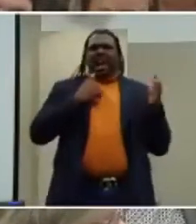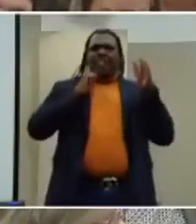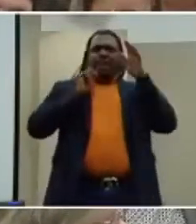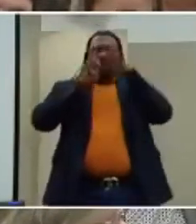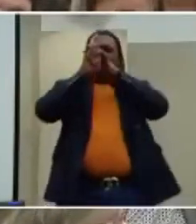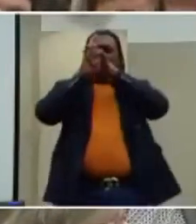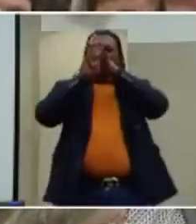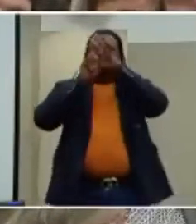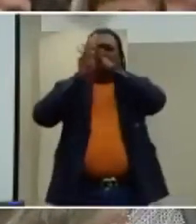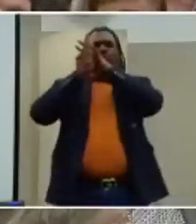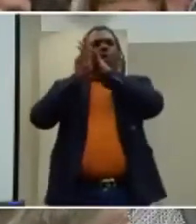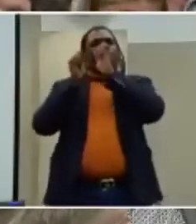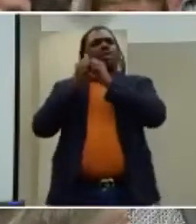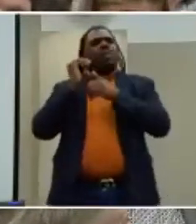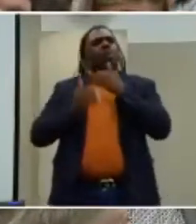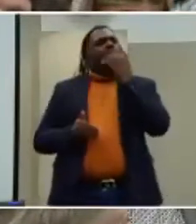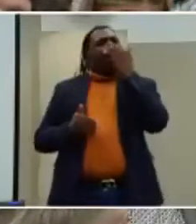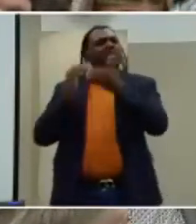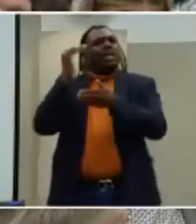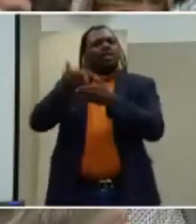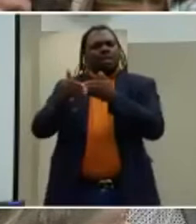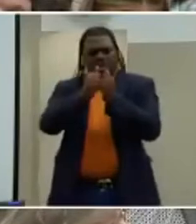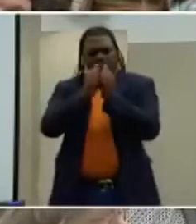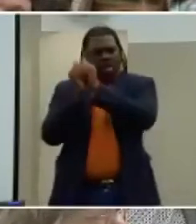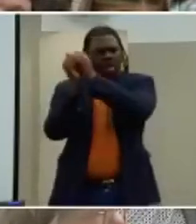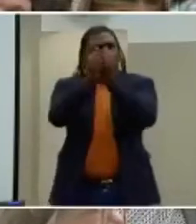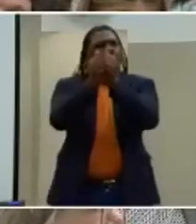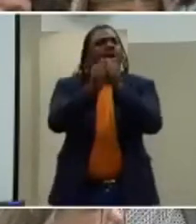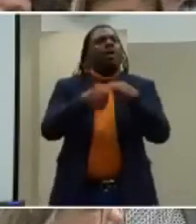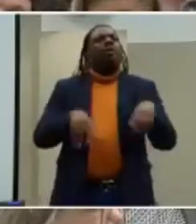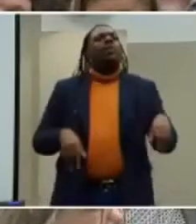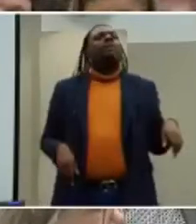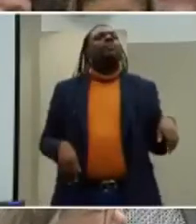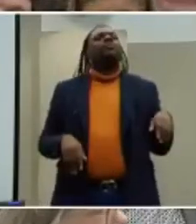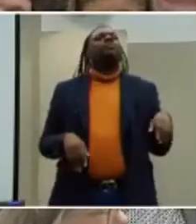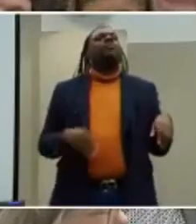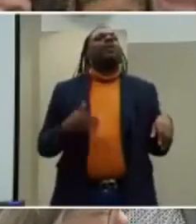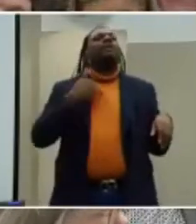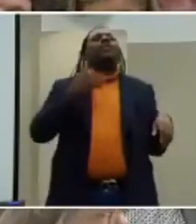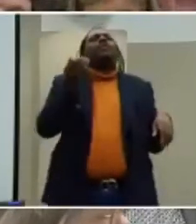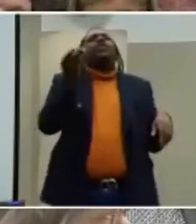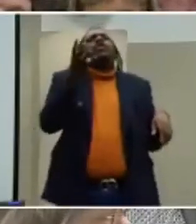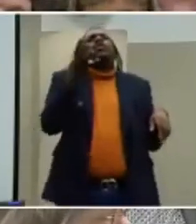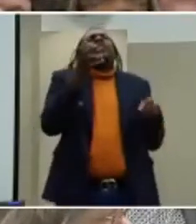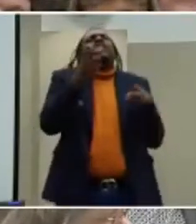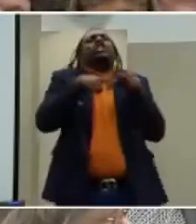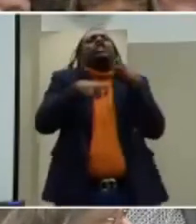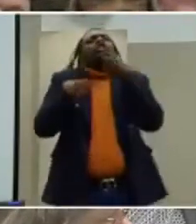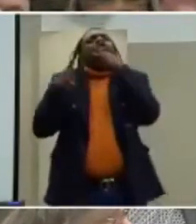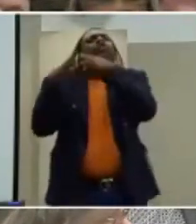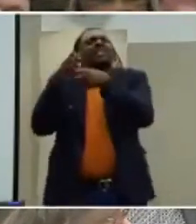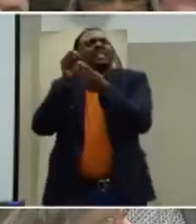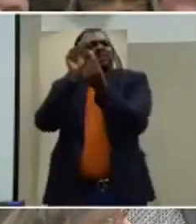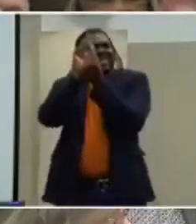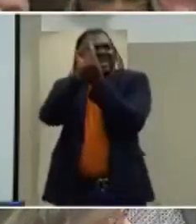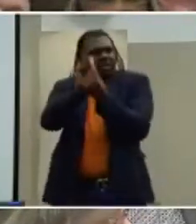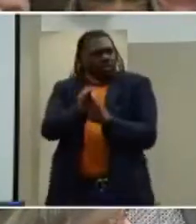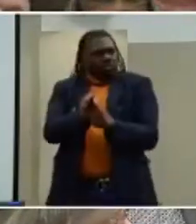going through the process of putting that together. I had a couple of issues, specific issues